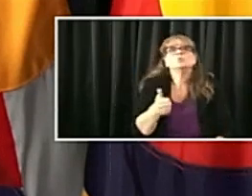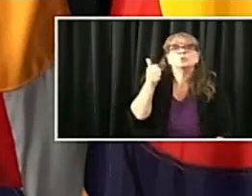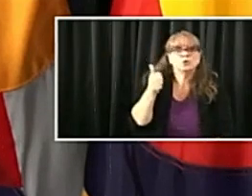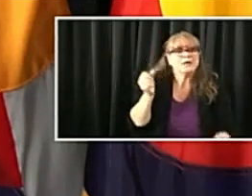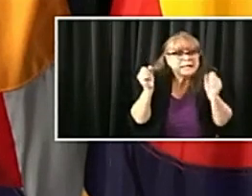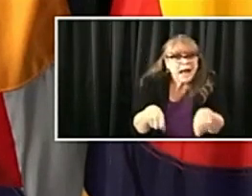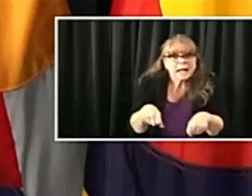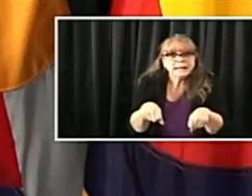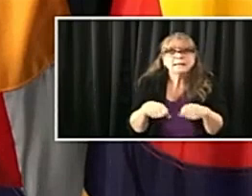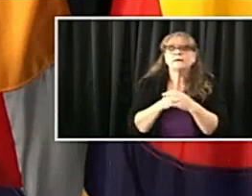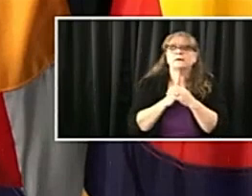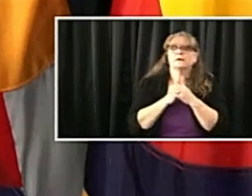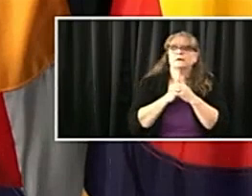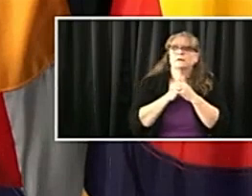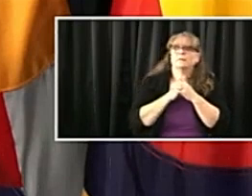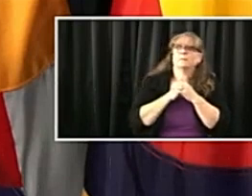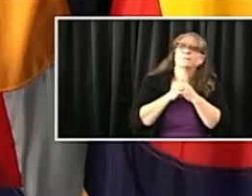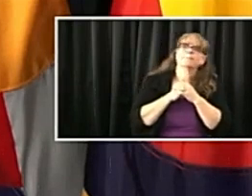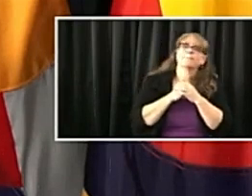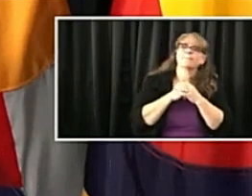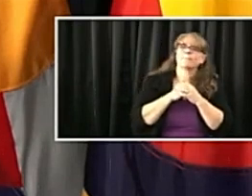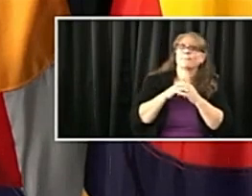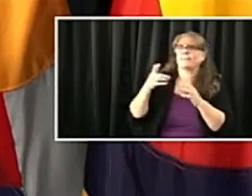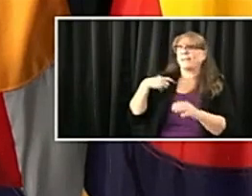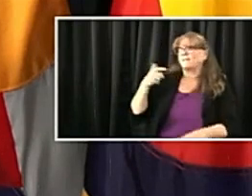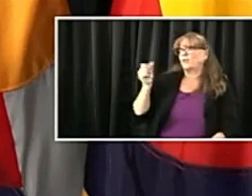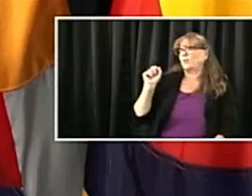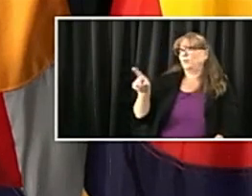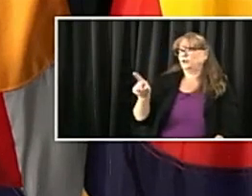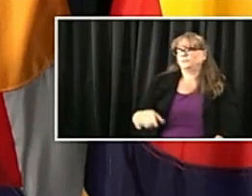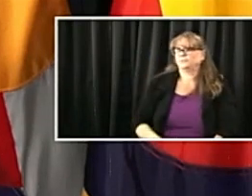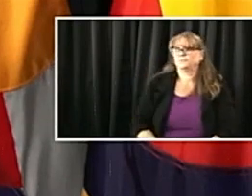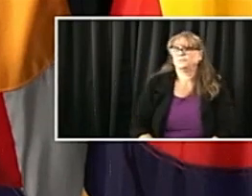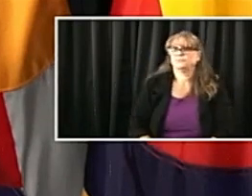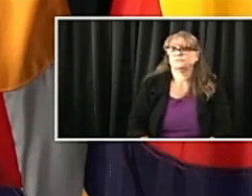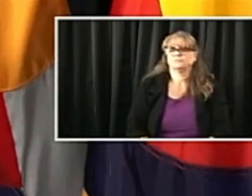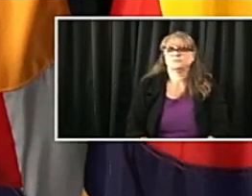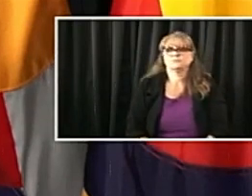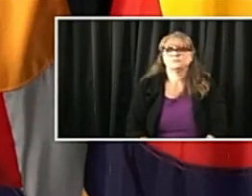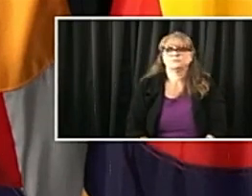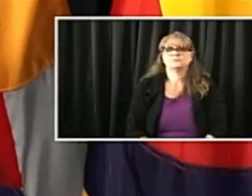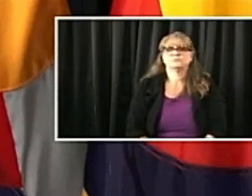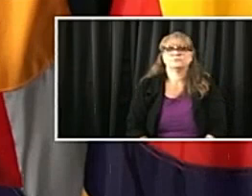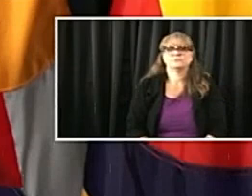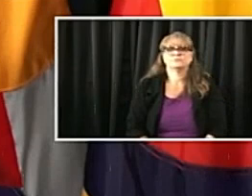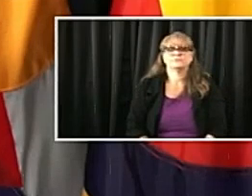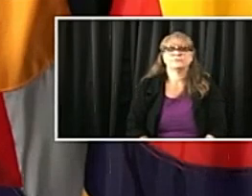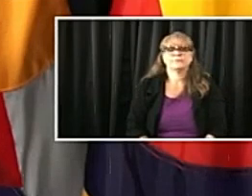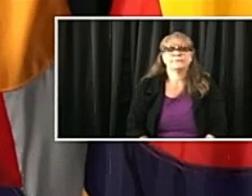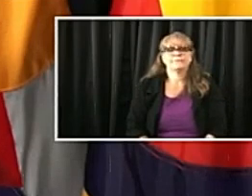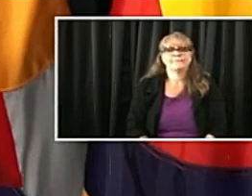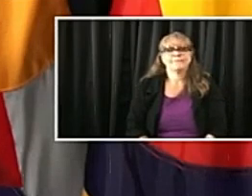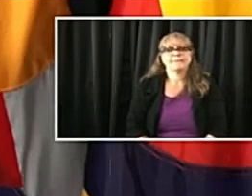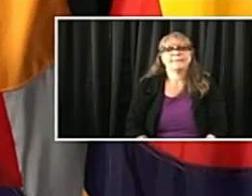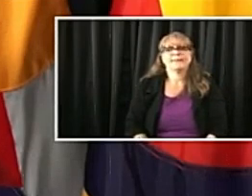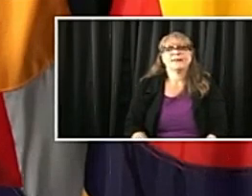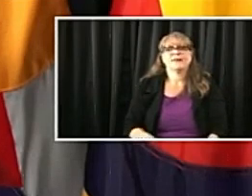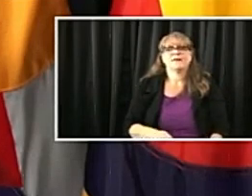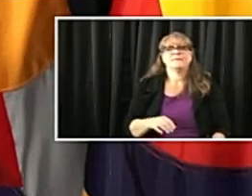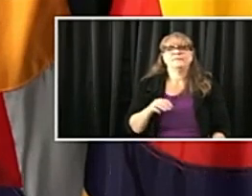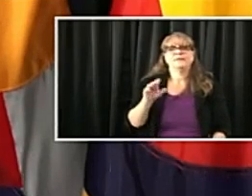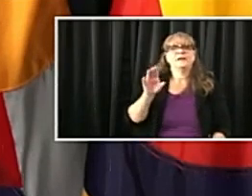Hello, Governor Polis and Dr. Herlihy. This is Untitled Chapter at Bloomberg News in Denver. The variant first detected in Elbert County,